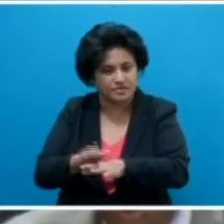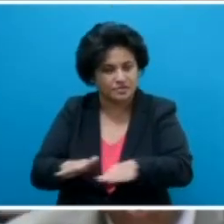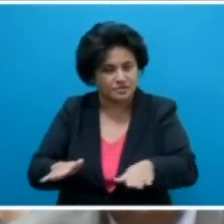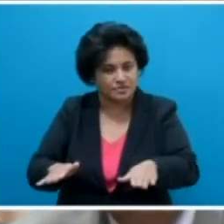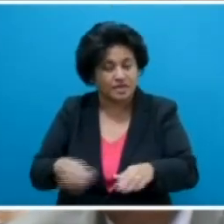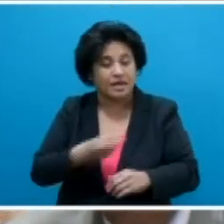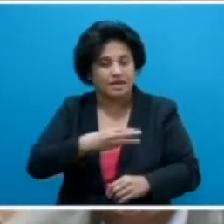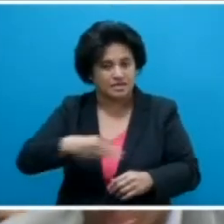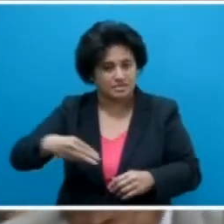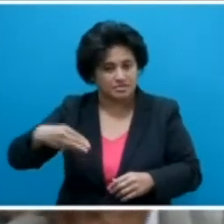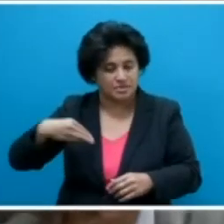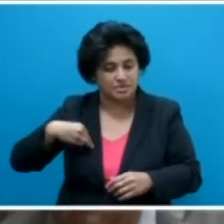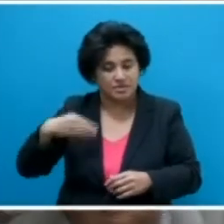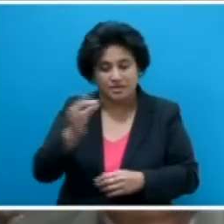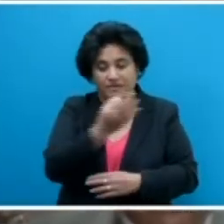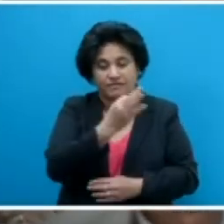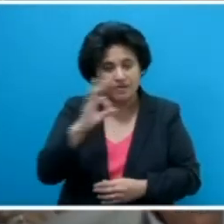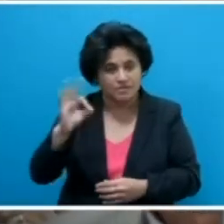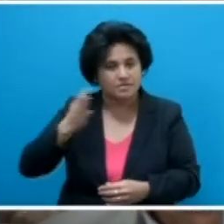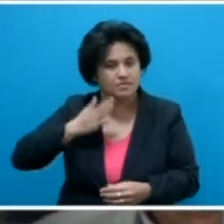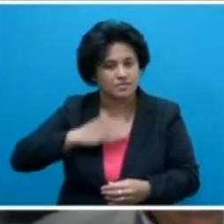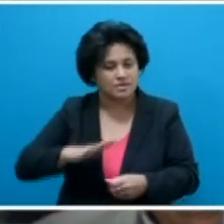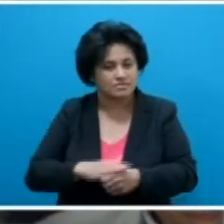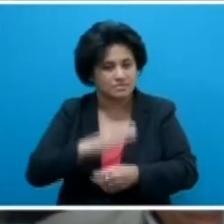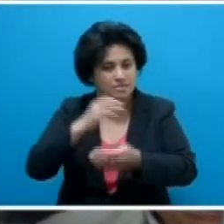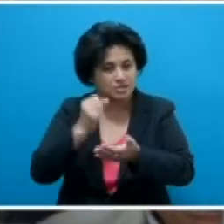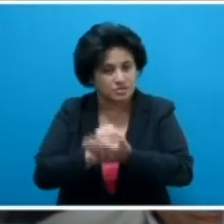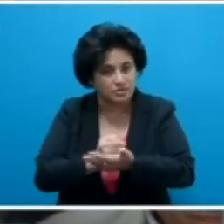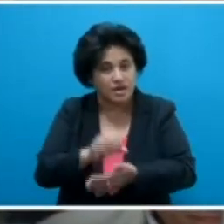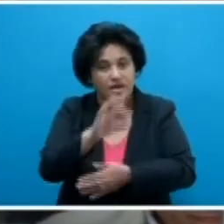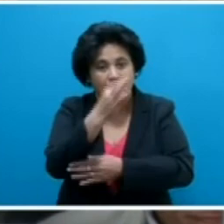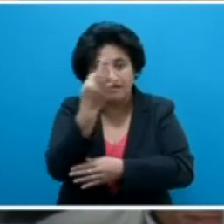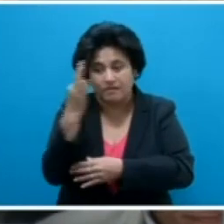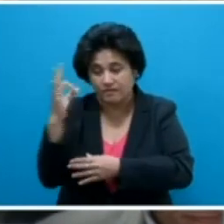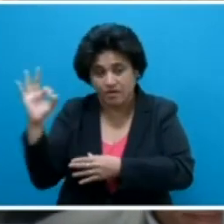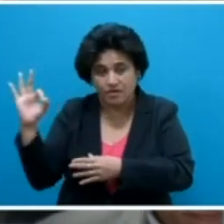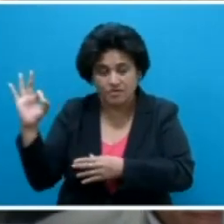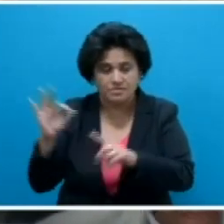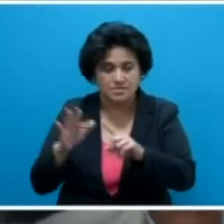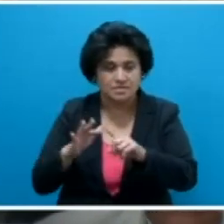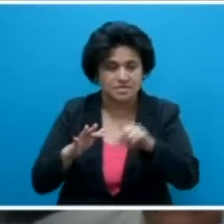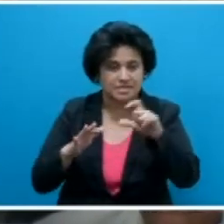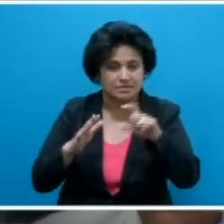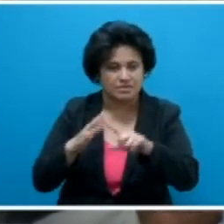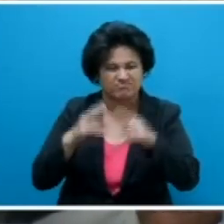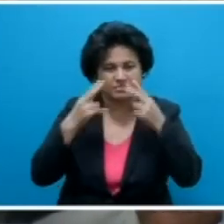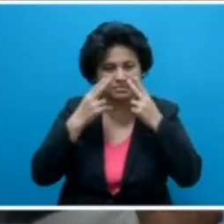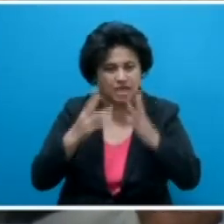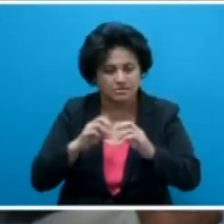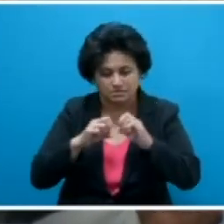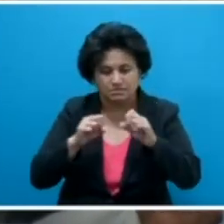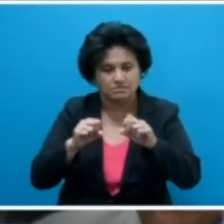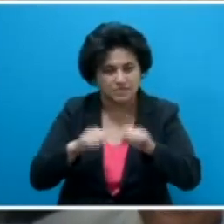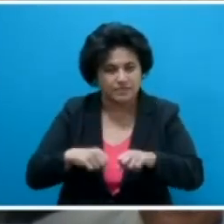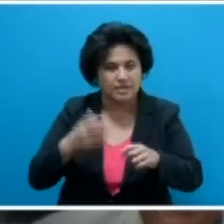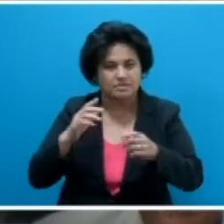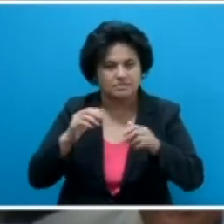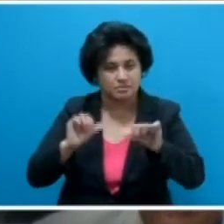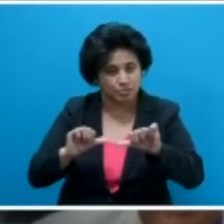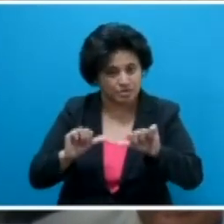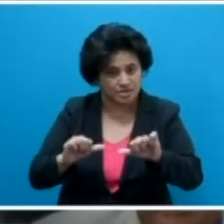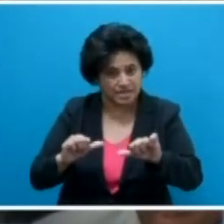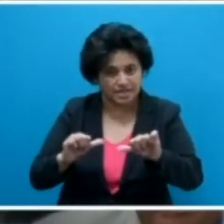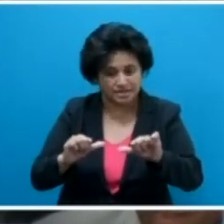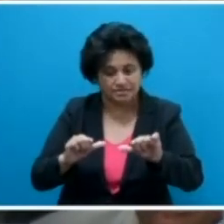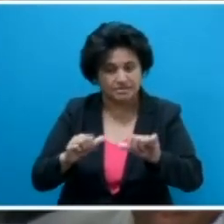of Forestry intends to ensure that the forest ecosystem we leave behind contribute to achieving our people's dreams